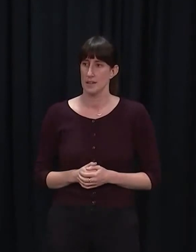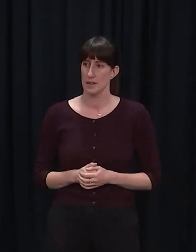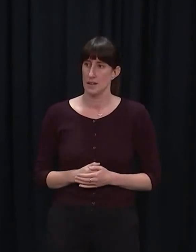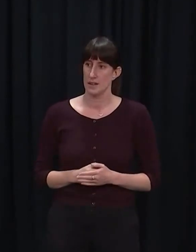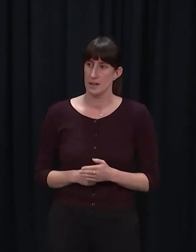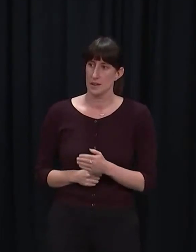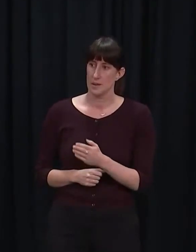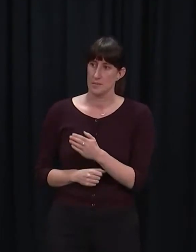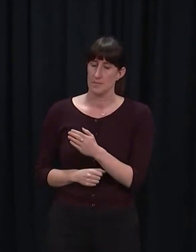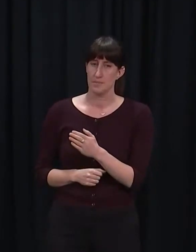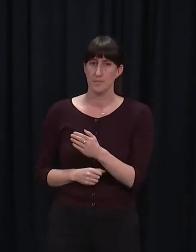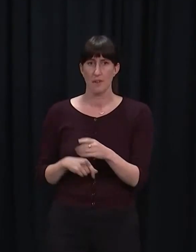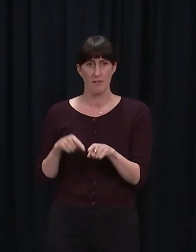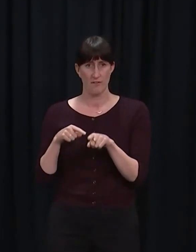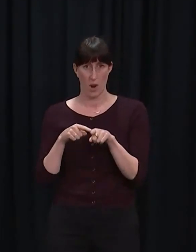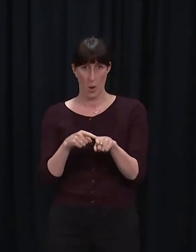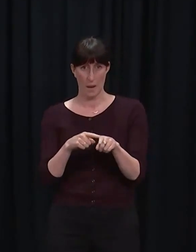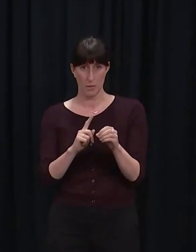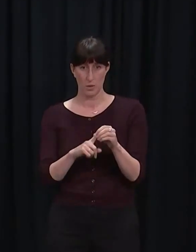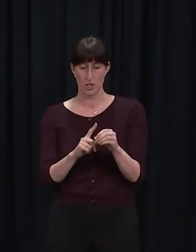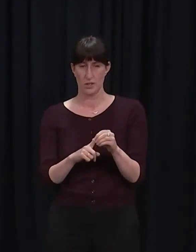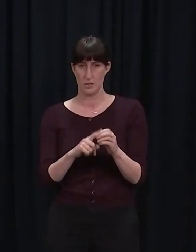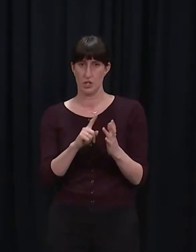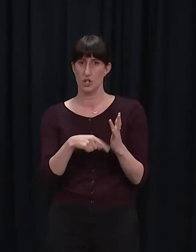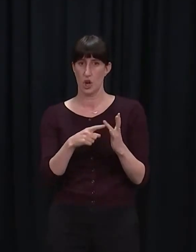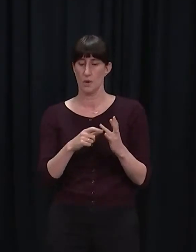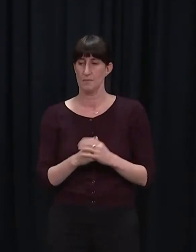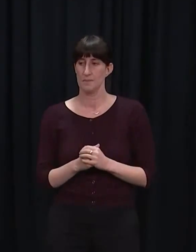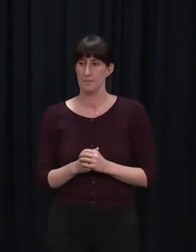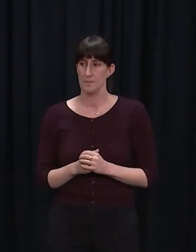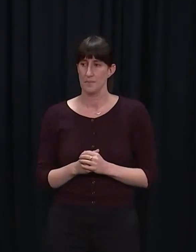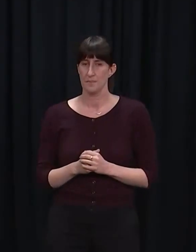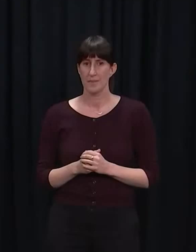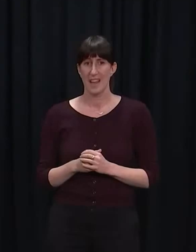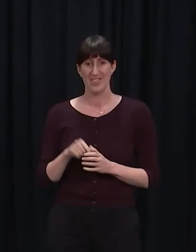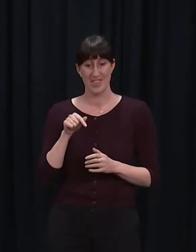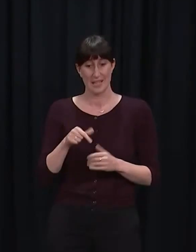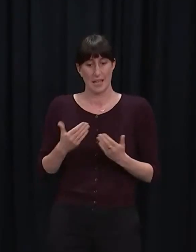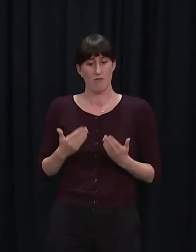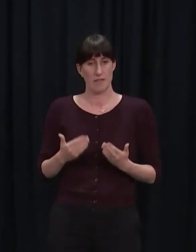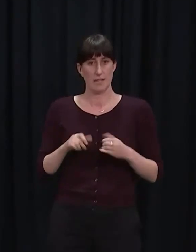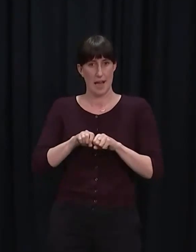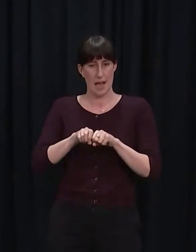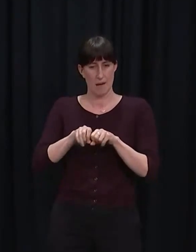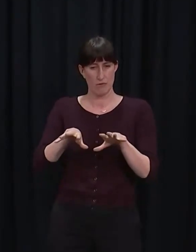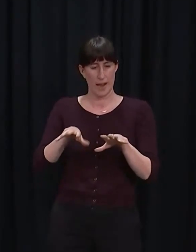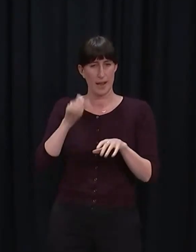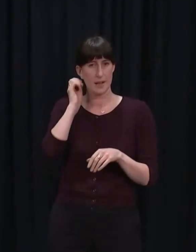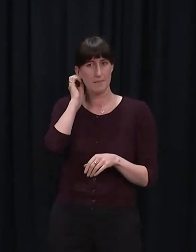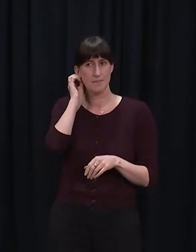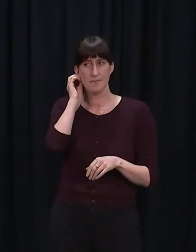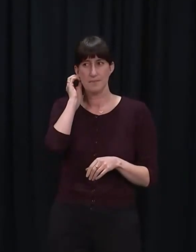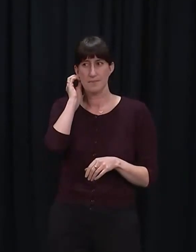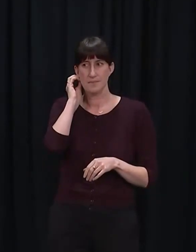Just following on from that, during this outbreak, how much consideration have you really given to